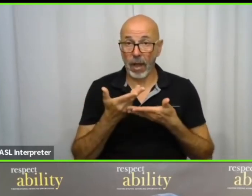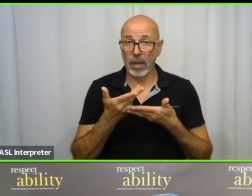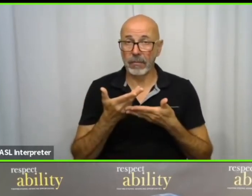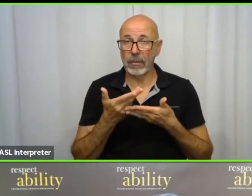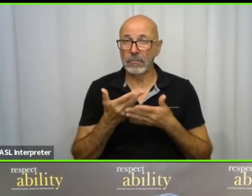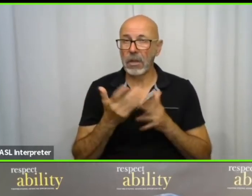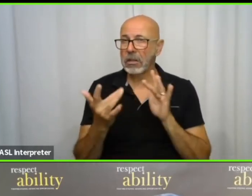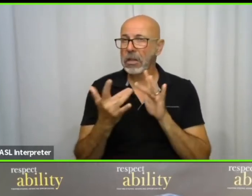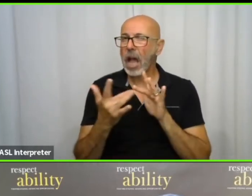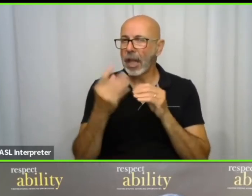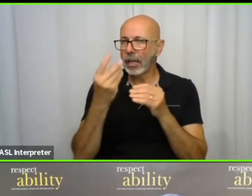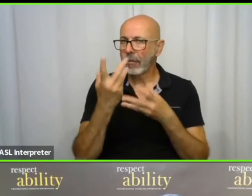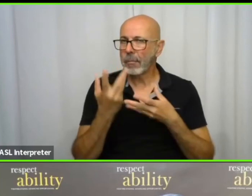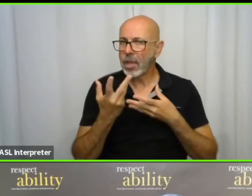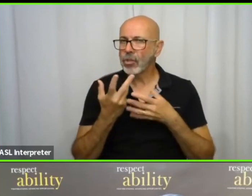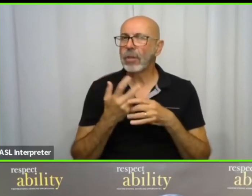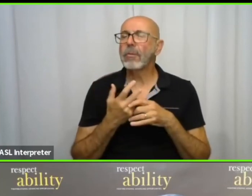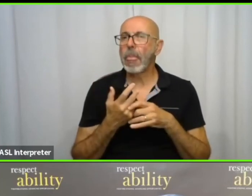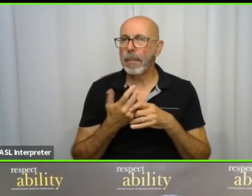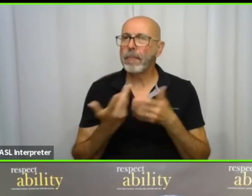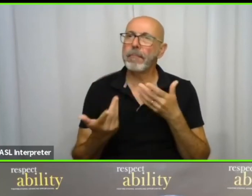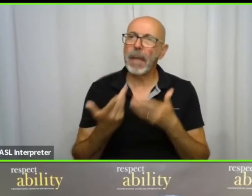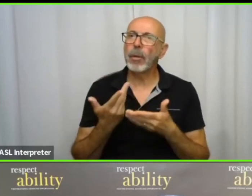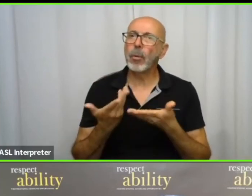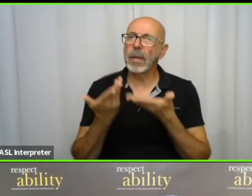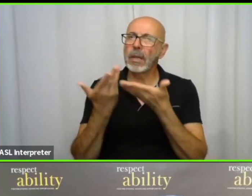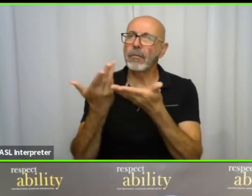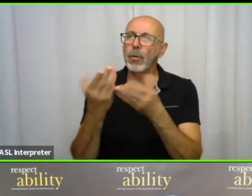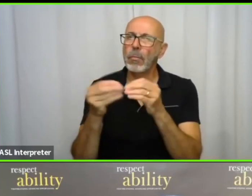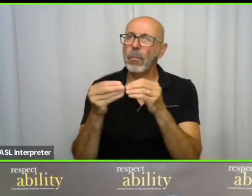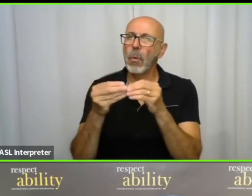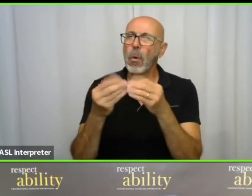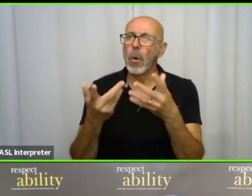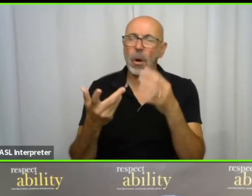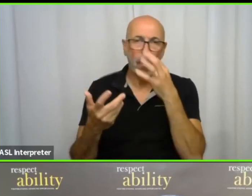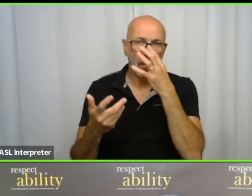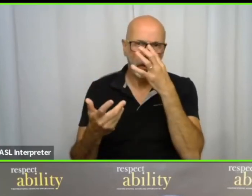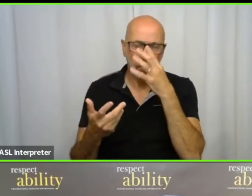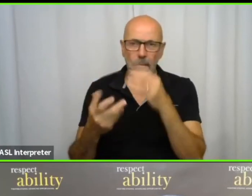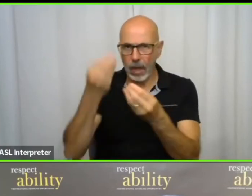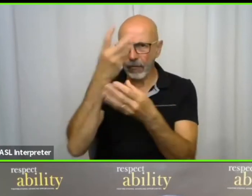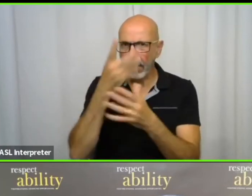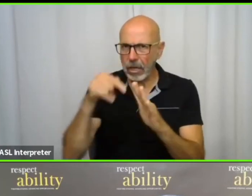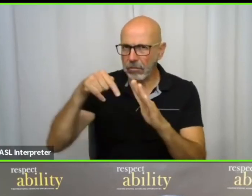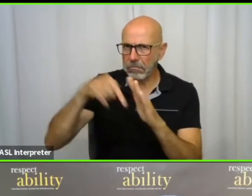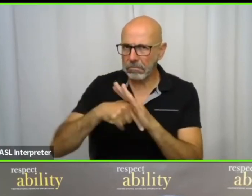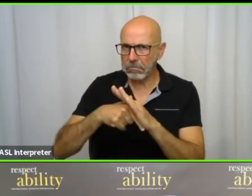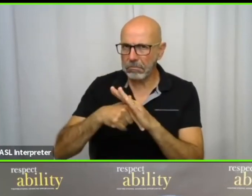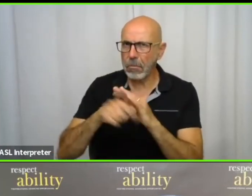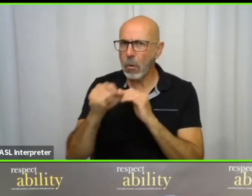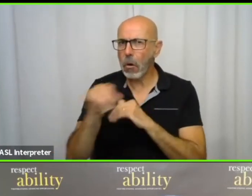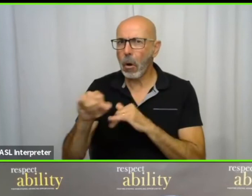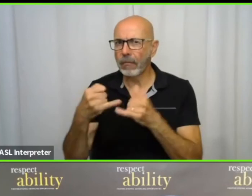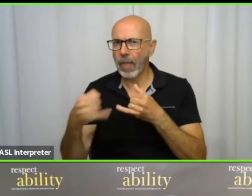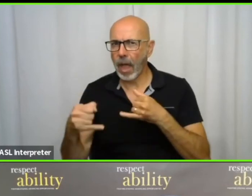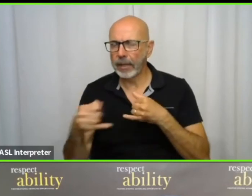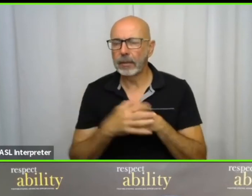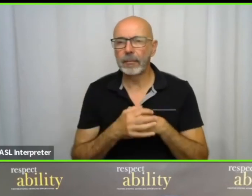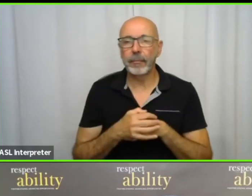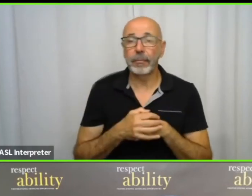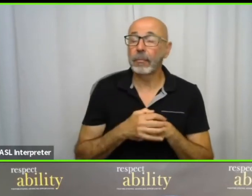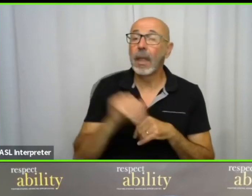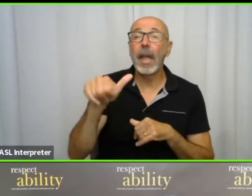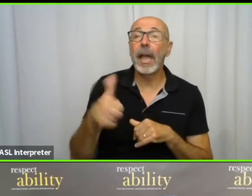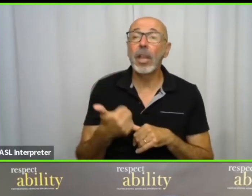contact information, we can perhaps provide you more information offline. But does anyone